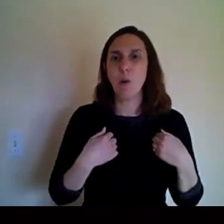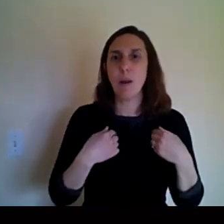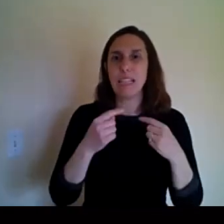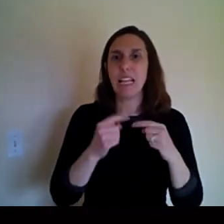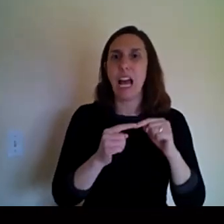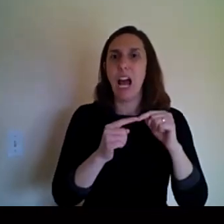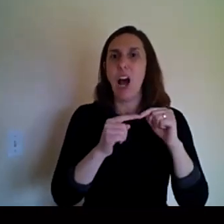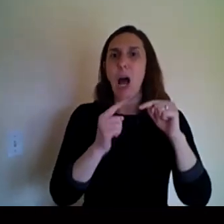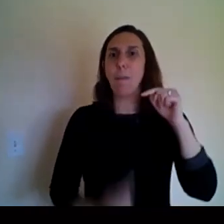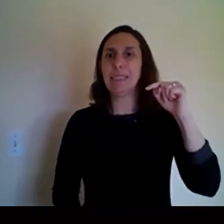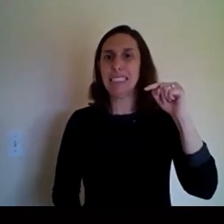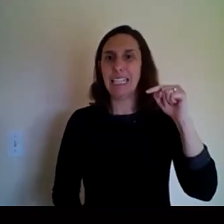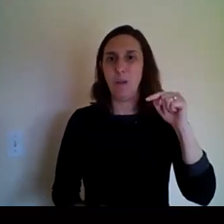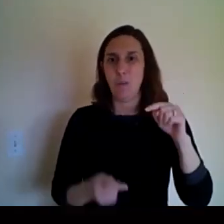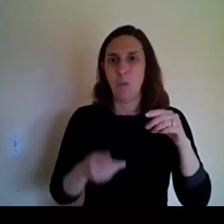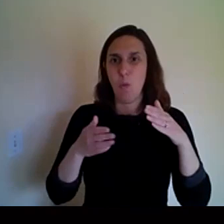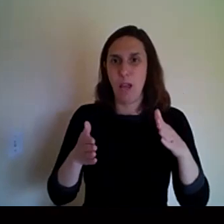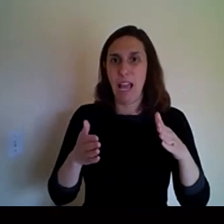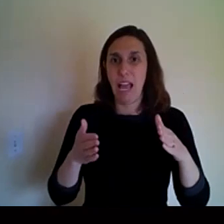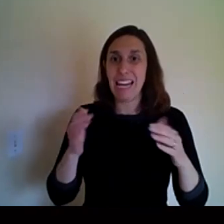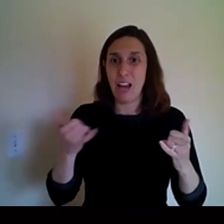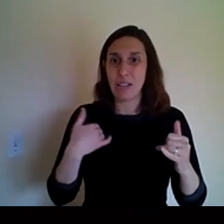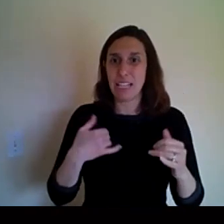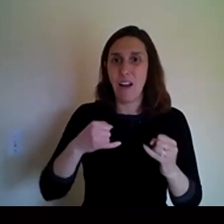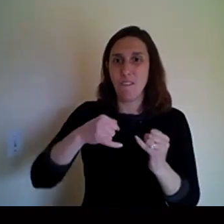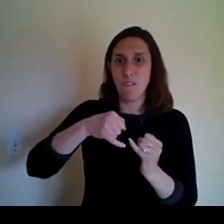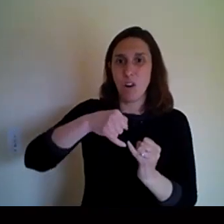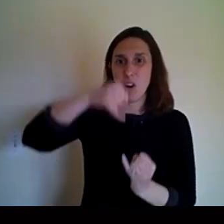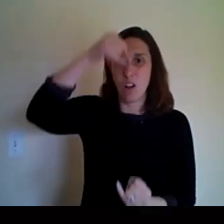direction, I need a vertical line test.